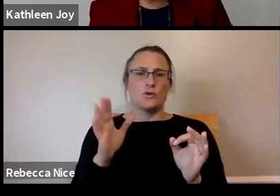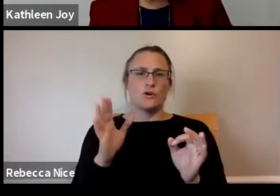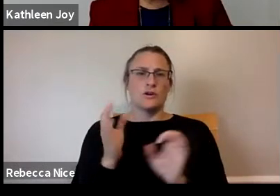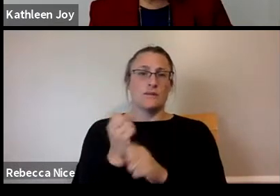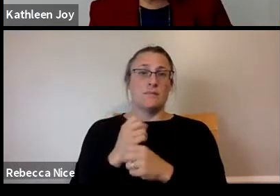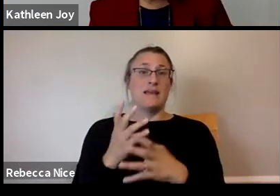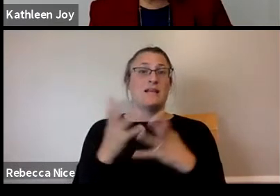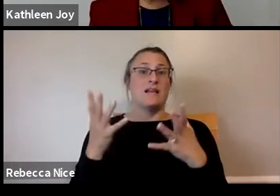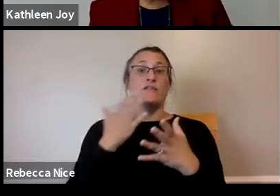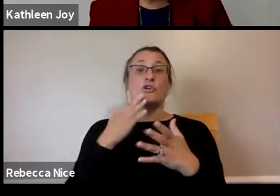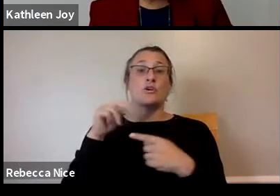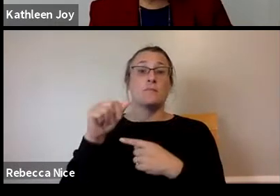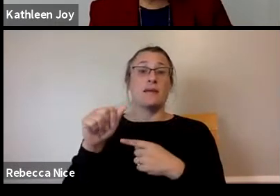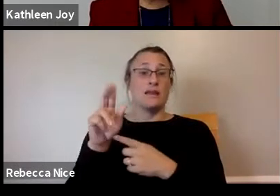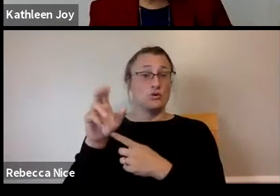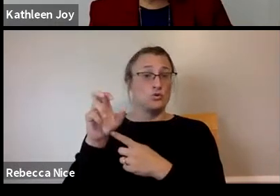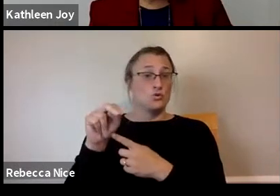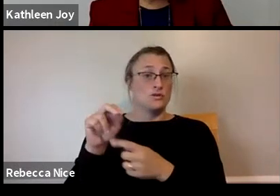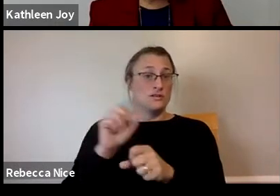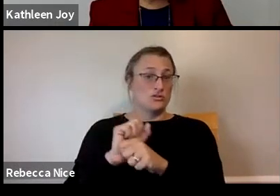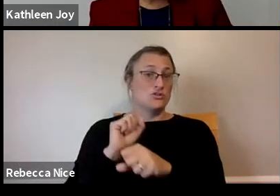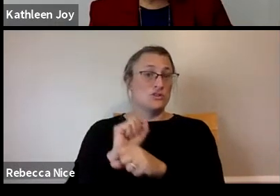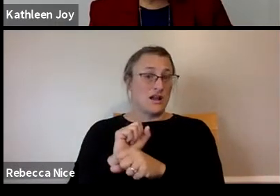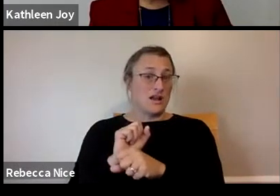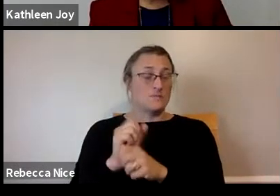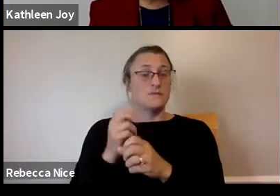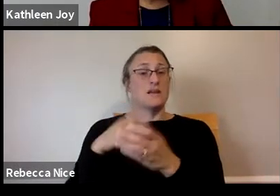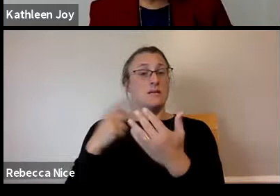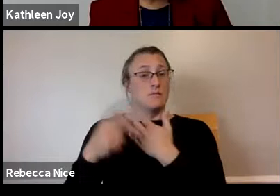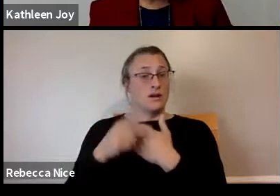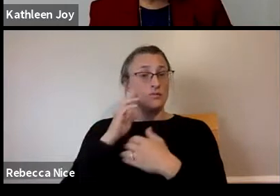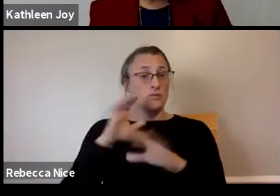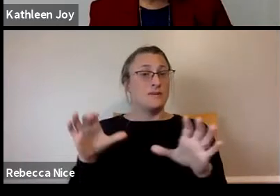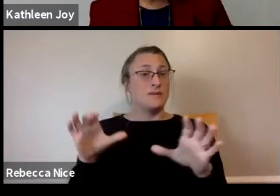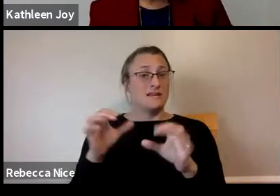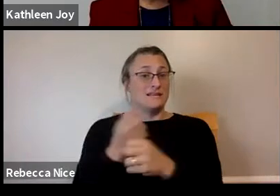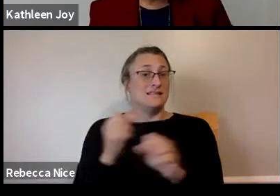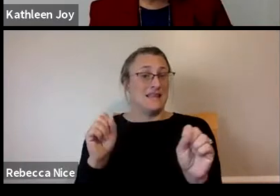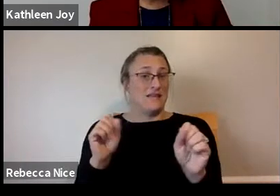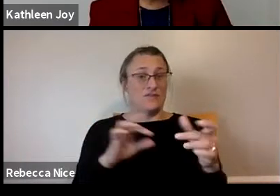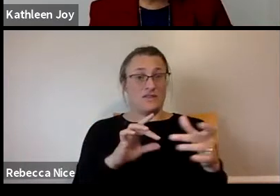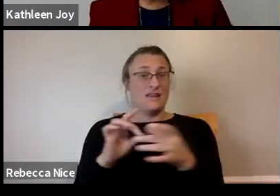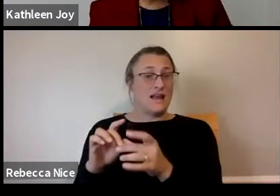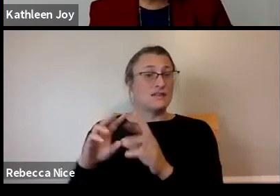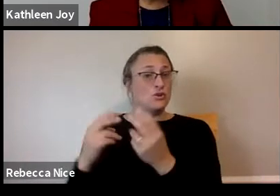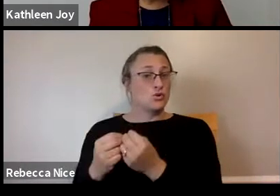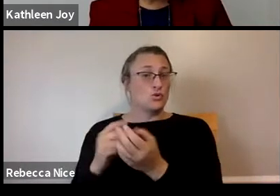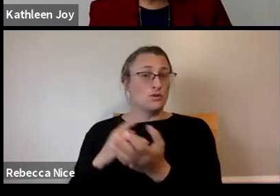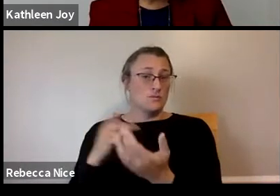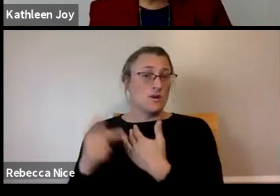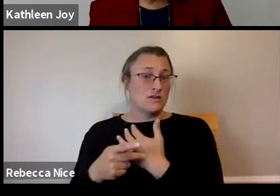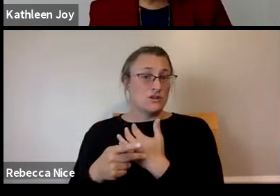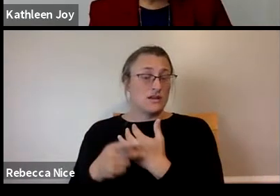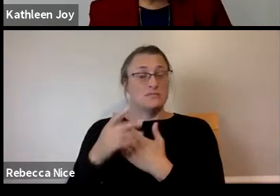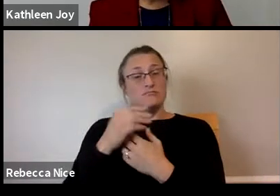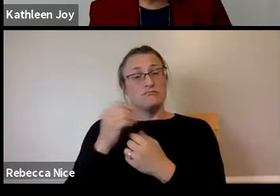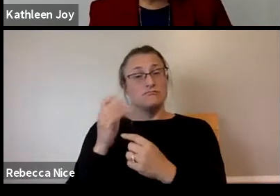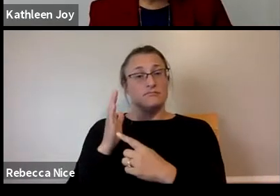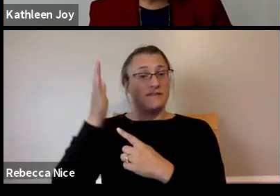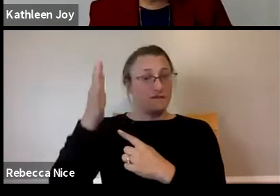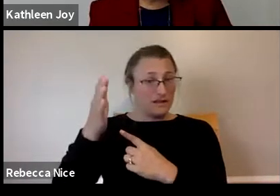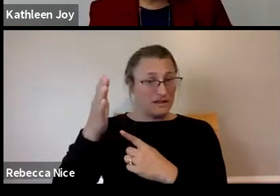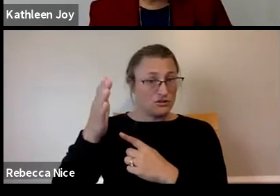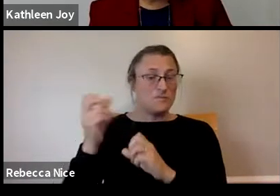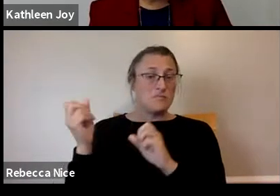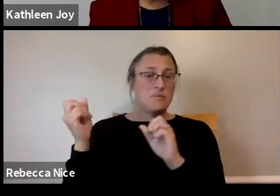paying union jobs. The project would be done safely as a union project. And I believe that eventually we will get back